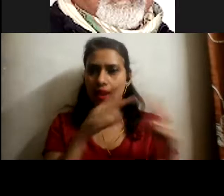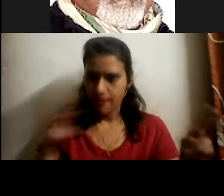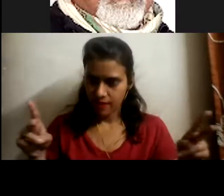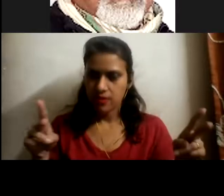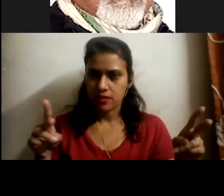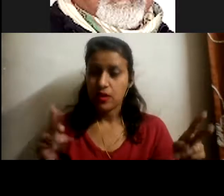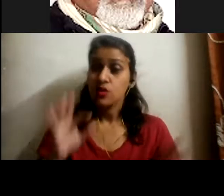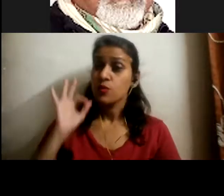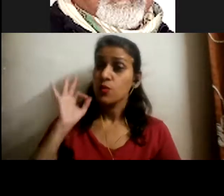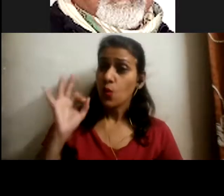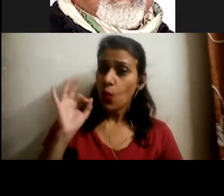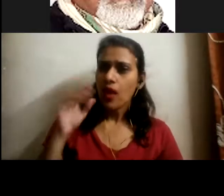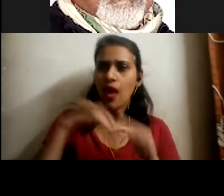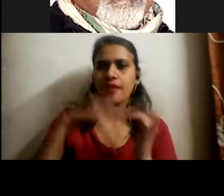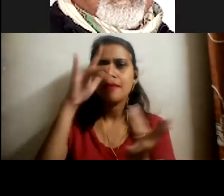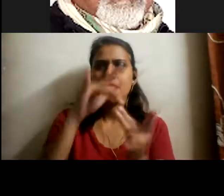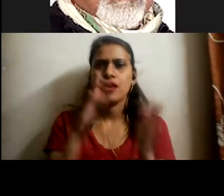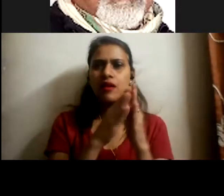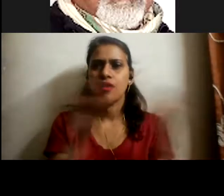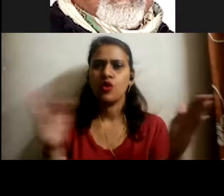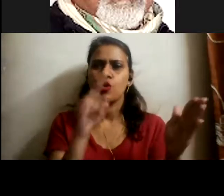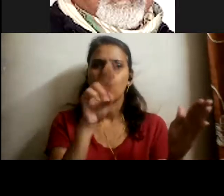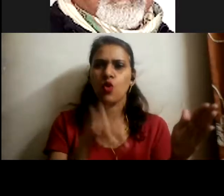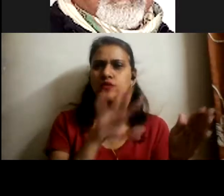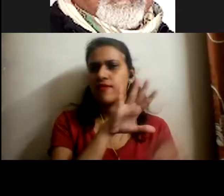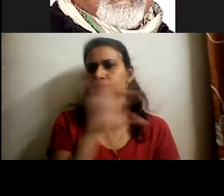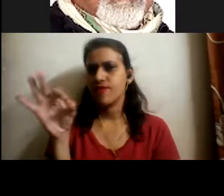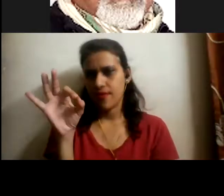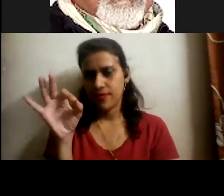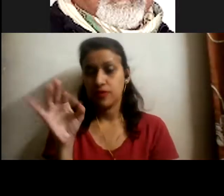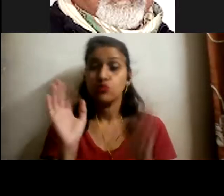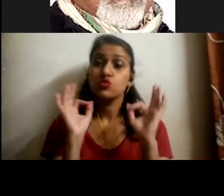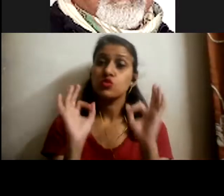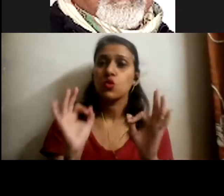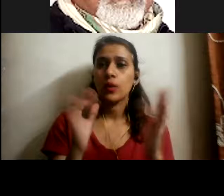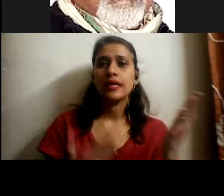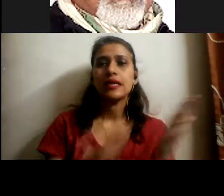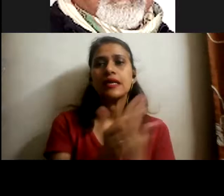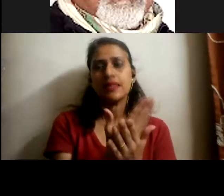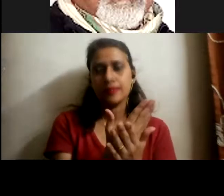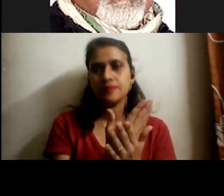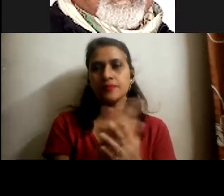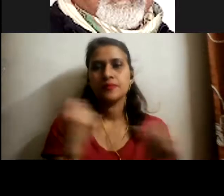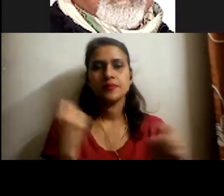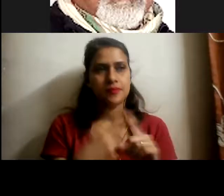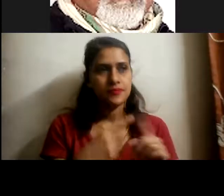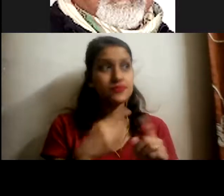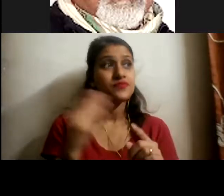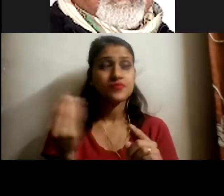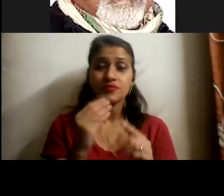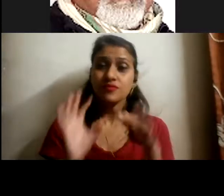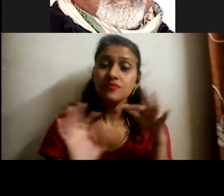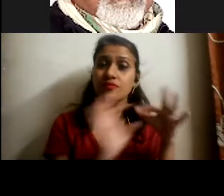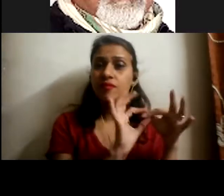around somewhere in between, that is 2500. It will be a good case commentary, and that will sum up to 8 to